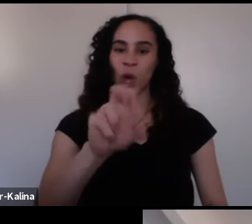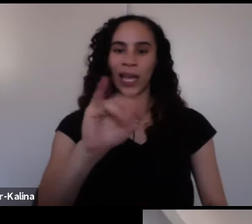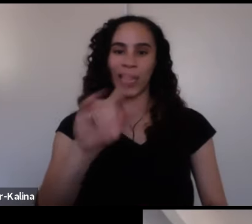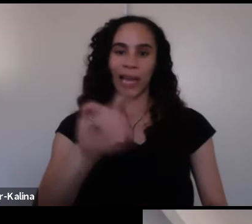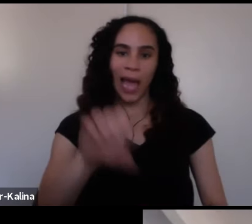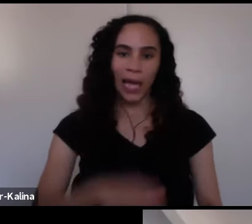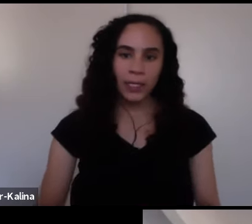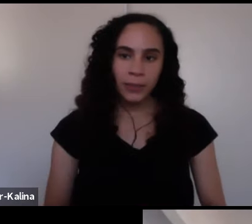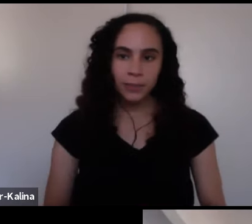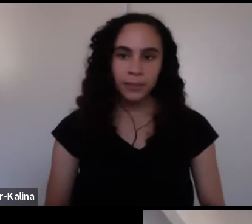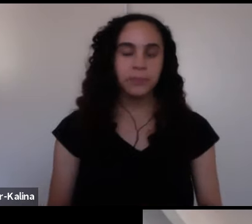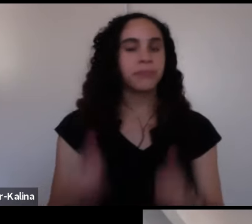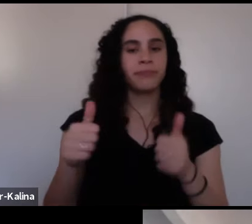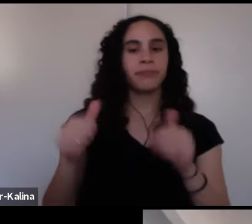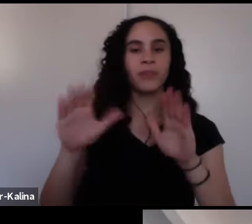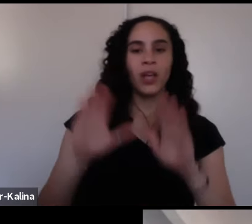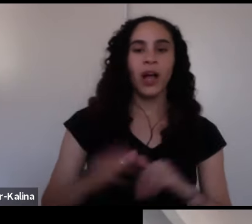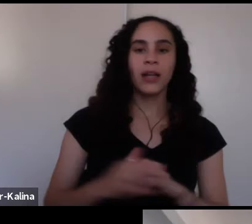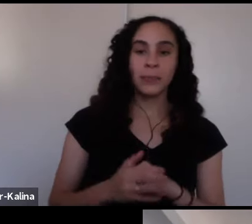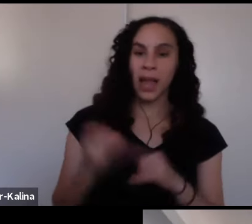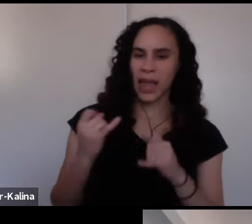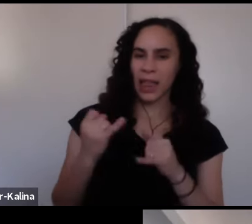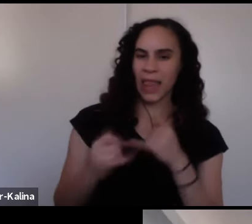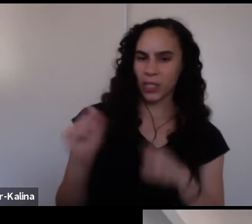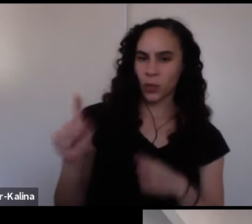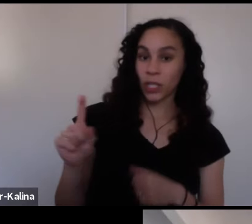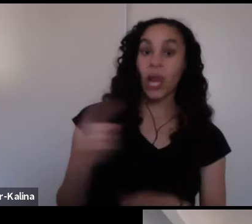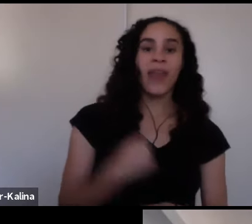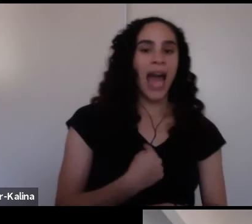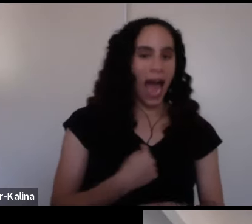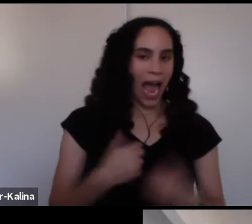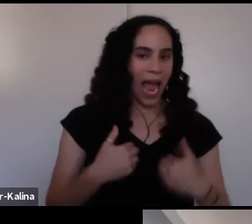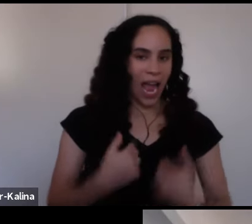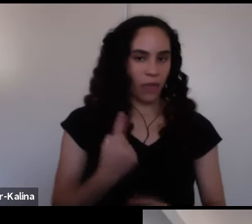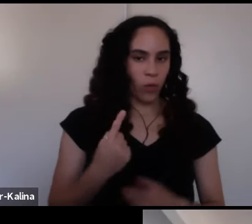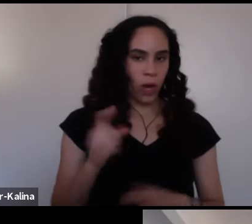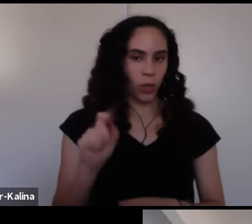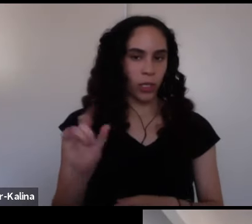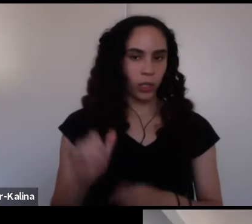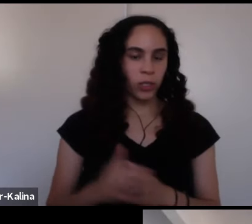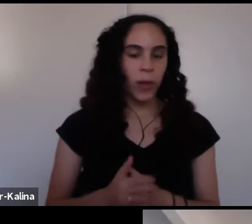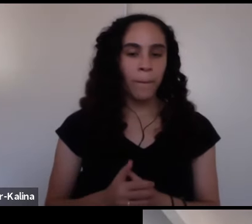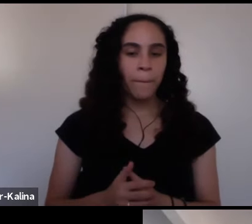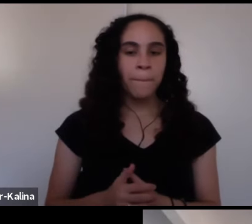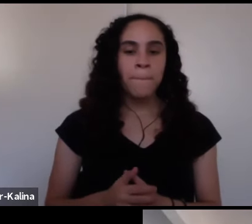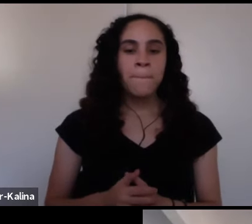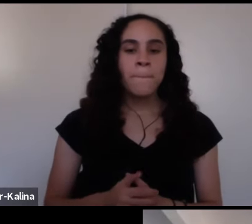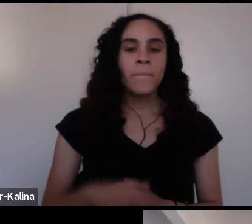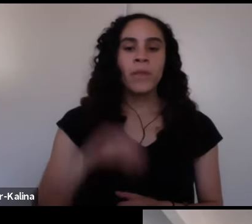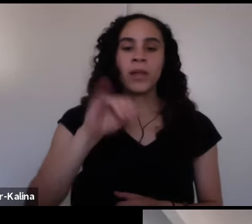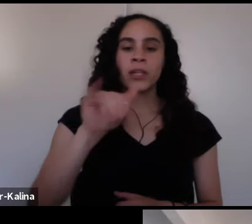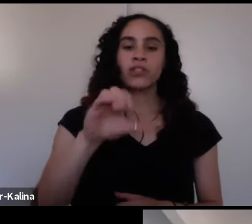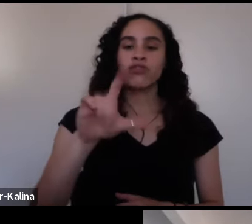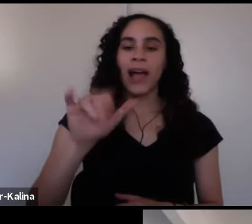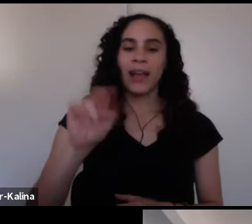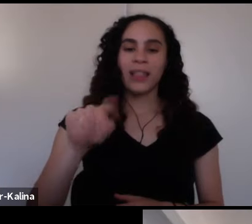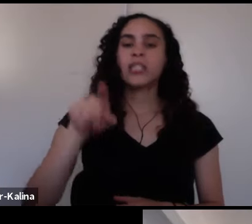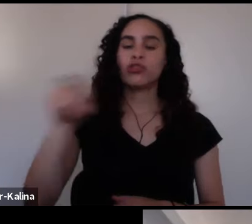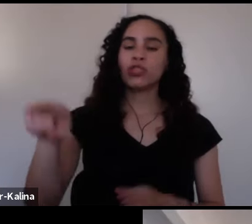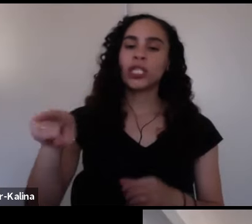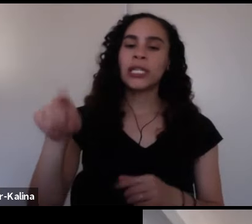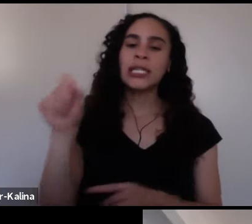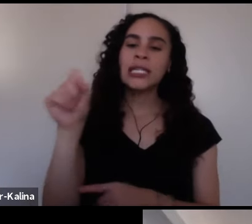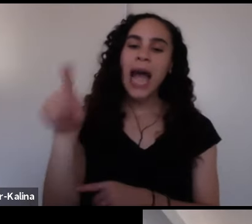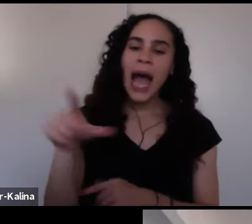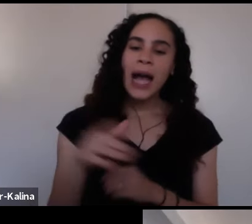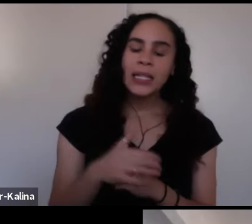question, and then I have one more question. So Jacqueline, essentially she's asking, I think, there are